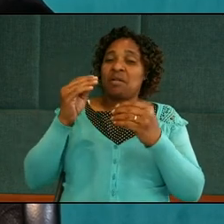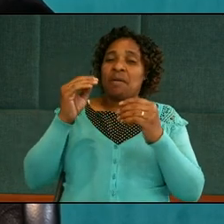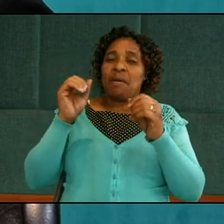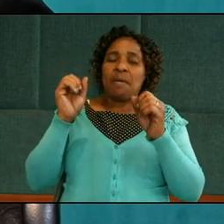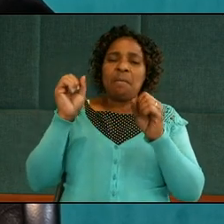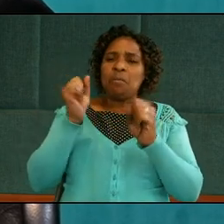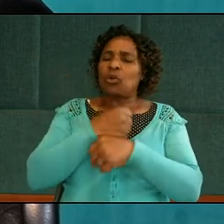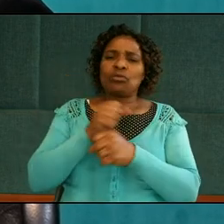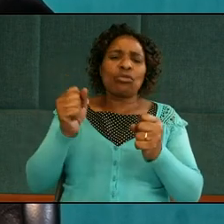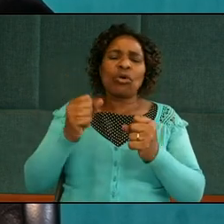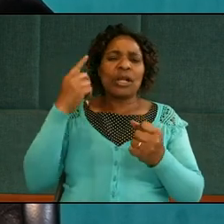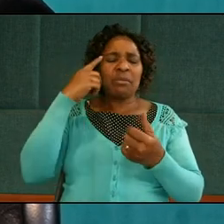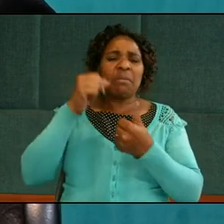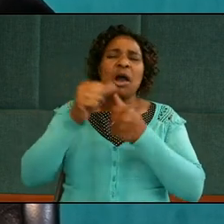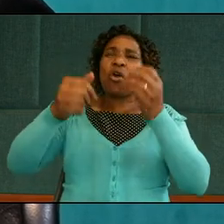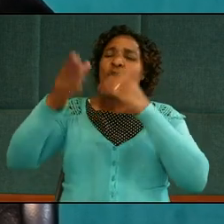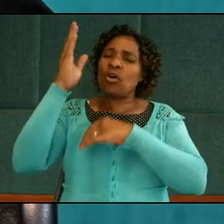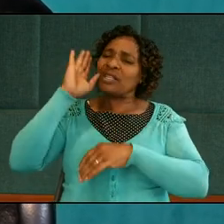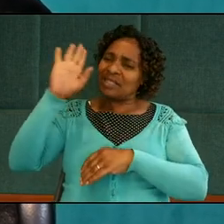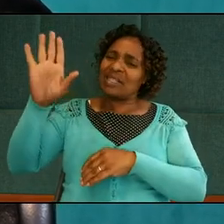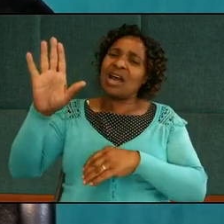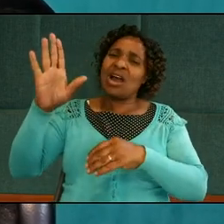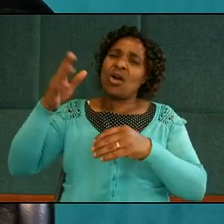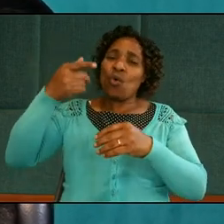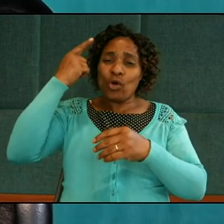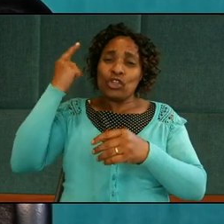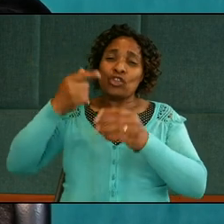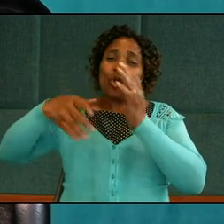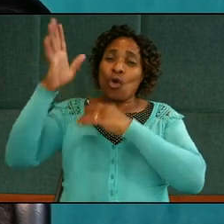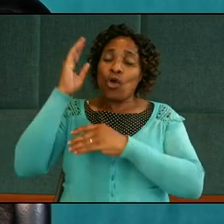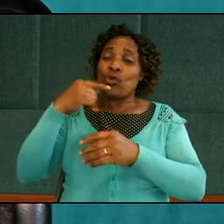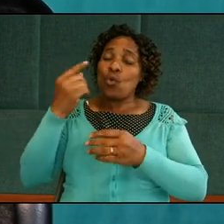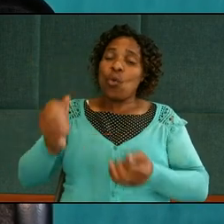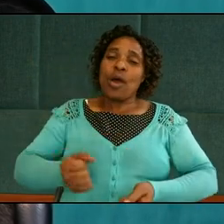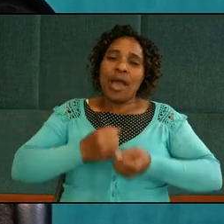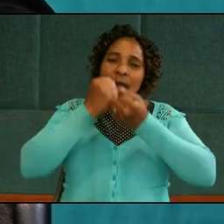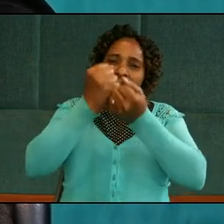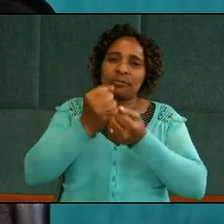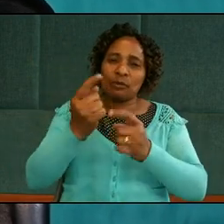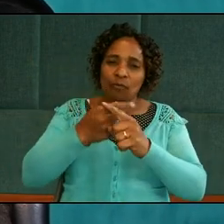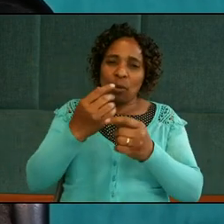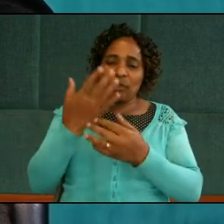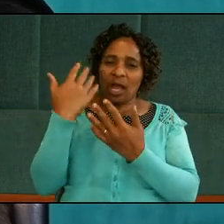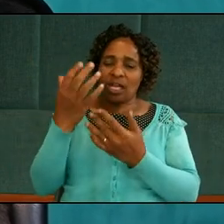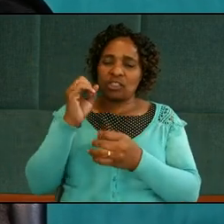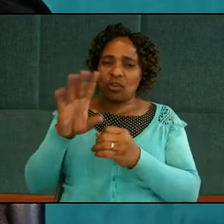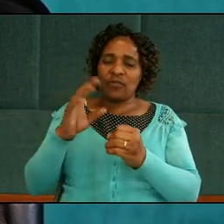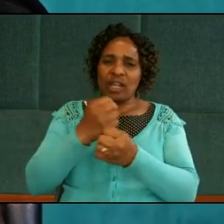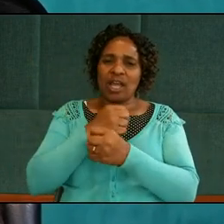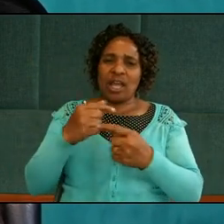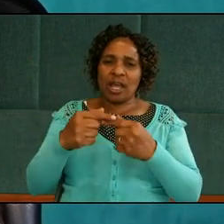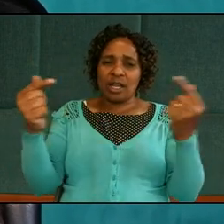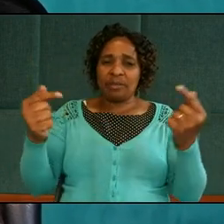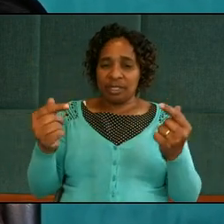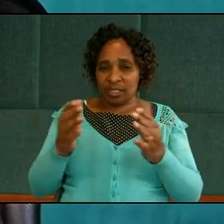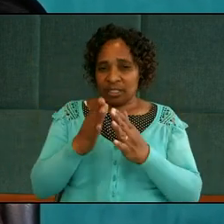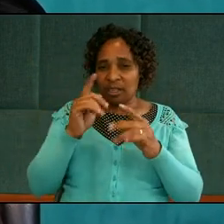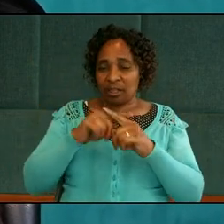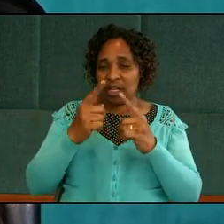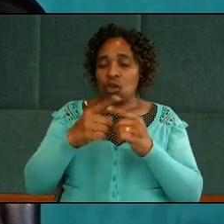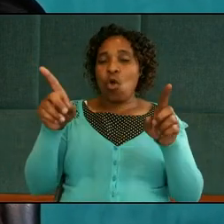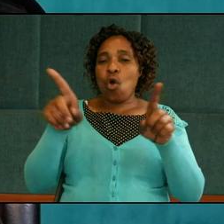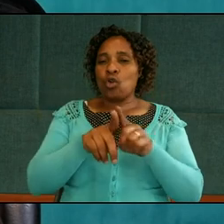and did not remember the Lord their God, who had rescued them from the hands of all their enemies on every side. They